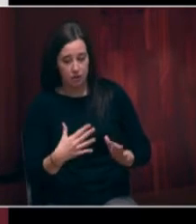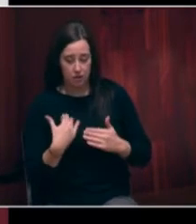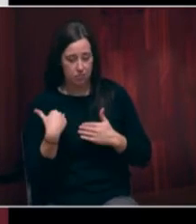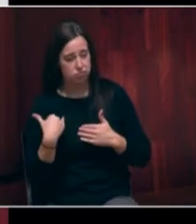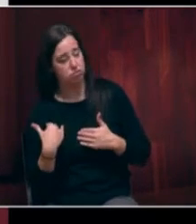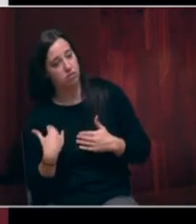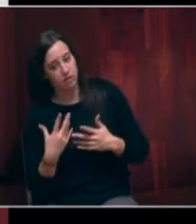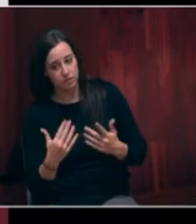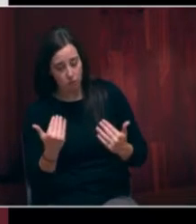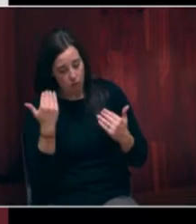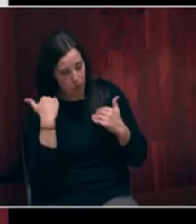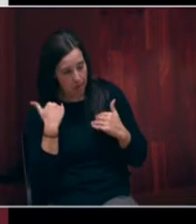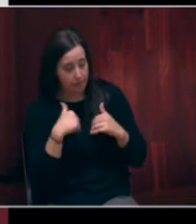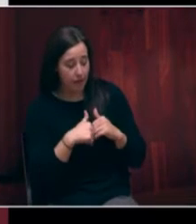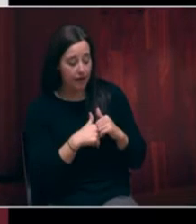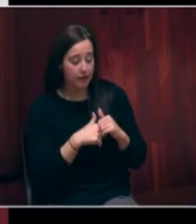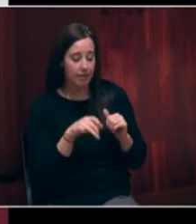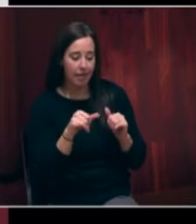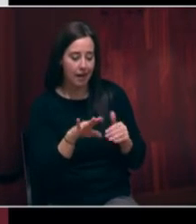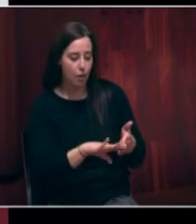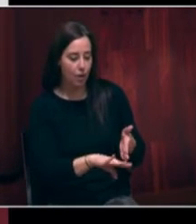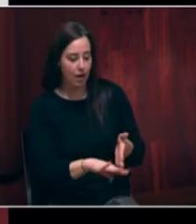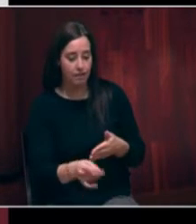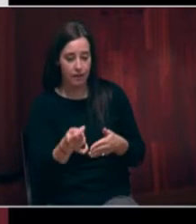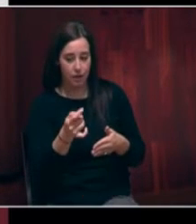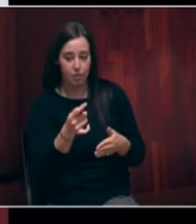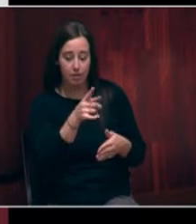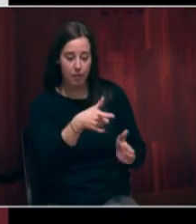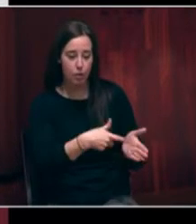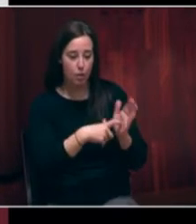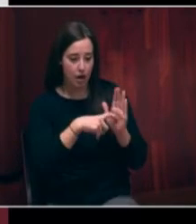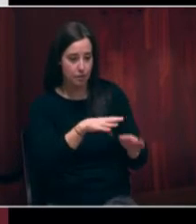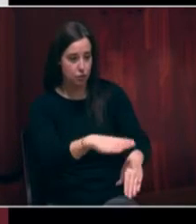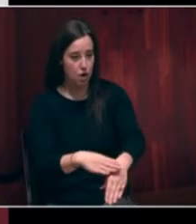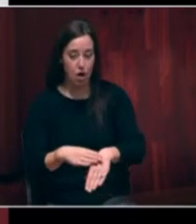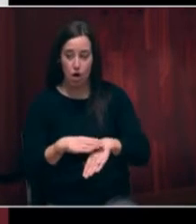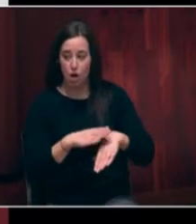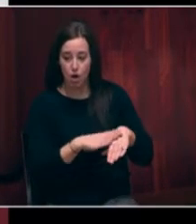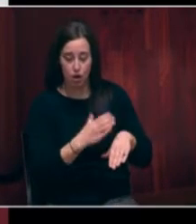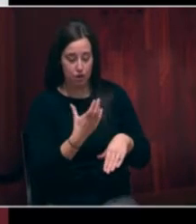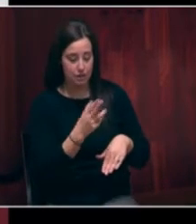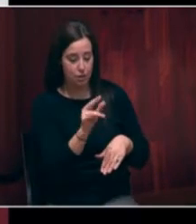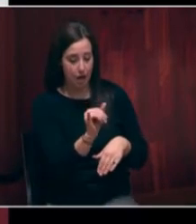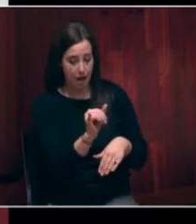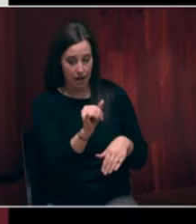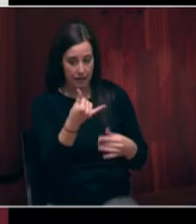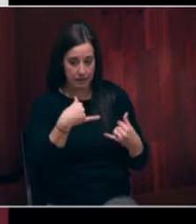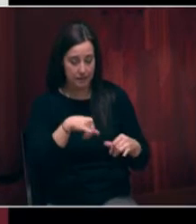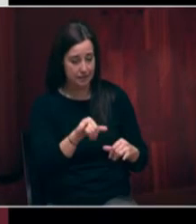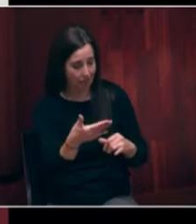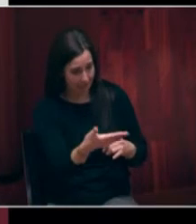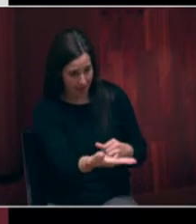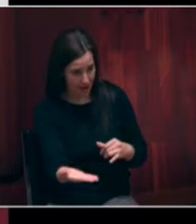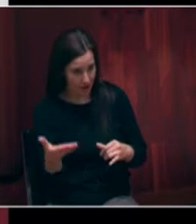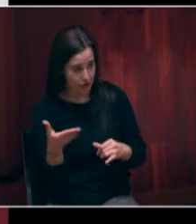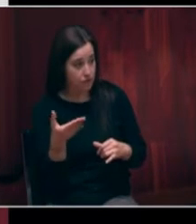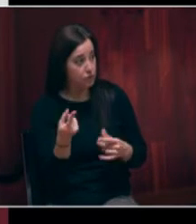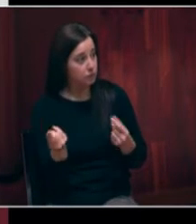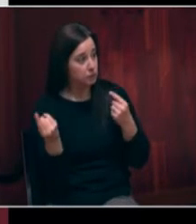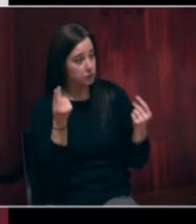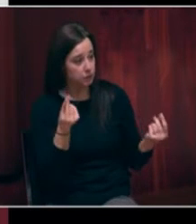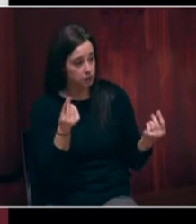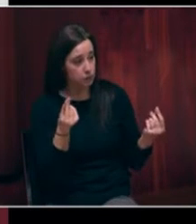them to some degree, but the requirement to alert the intended recipient of the fact that CUI is there is still, it's kind of looming. So what you can do, you